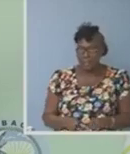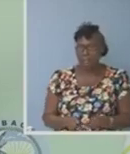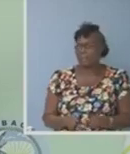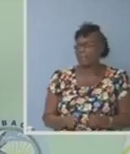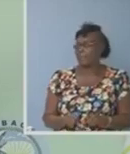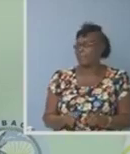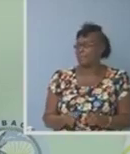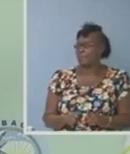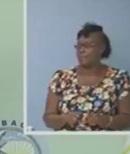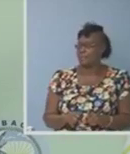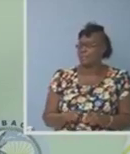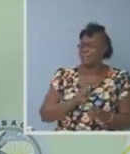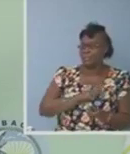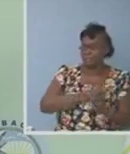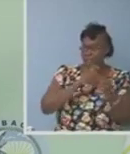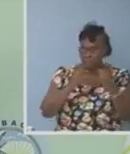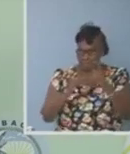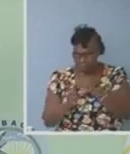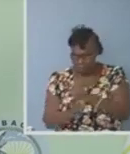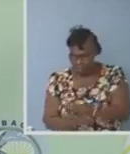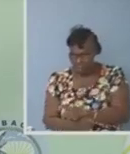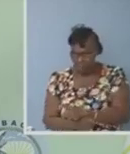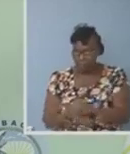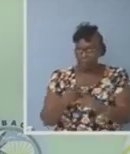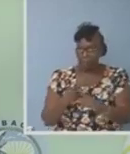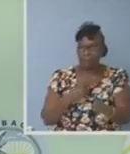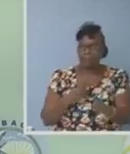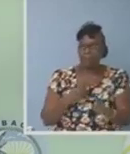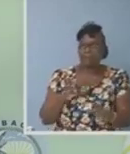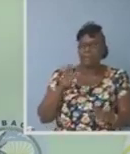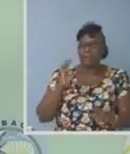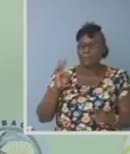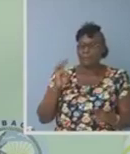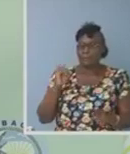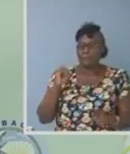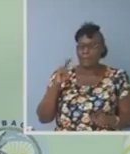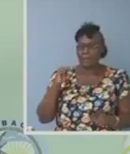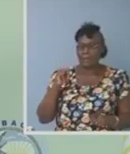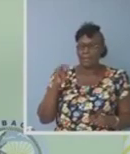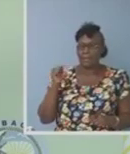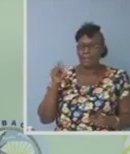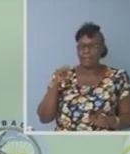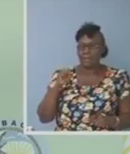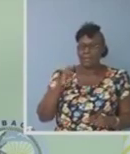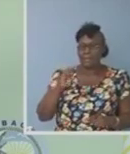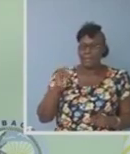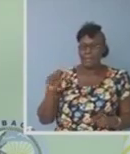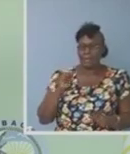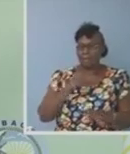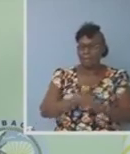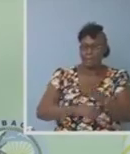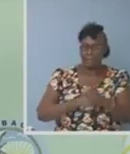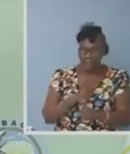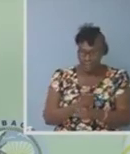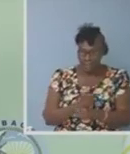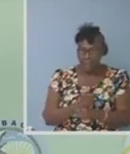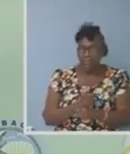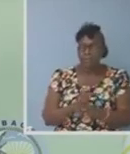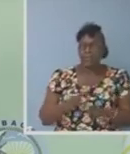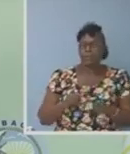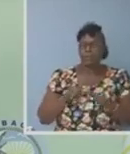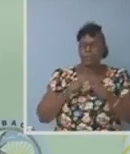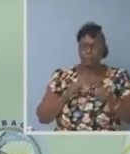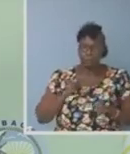in commitments from the previous financial year, and that is something that we will be treating with moving forward over the